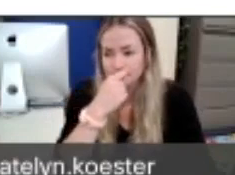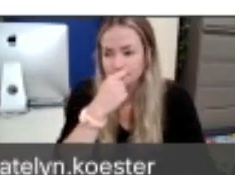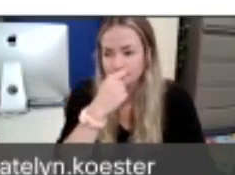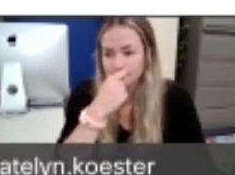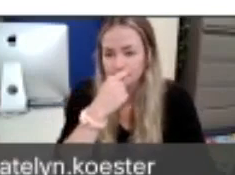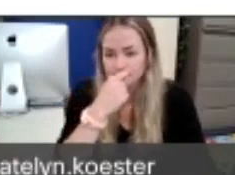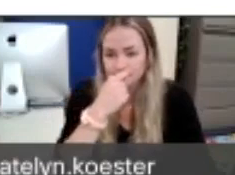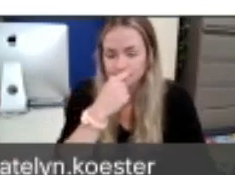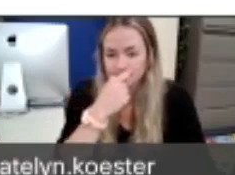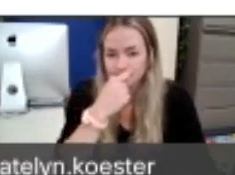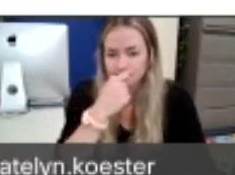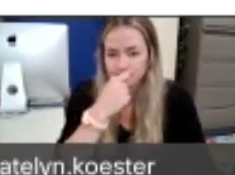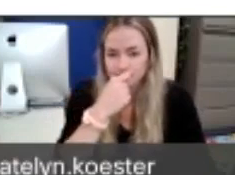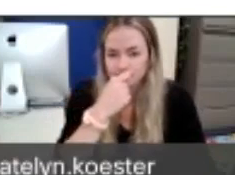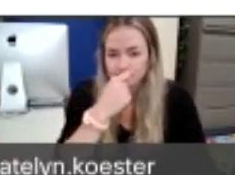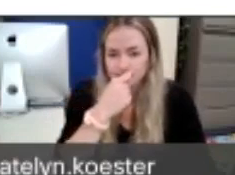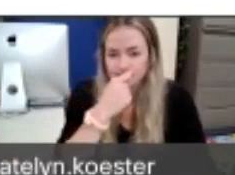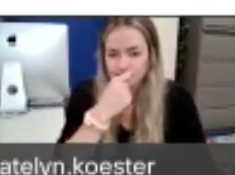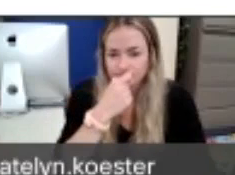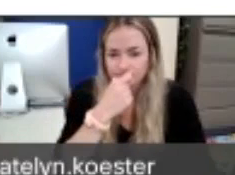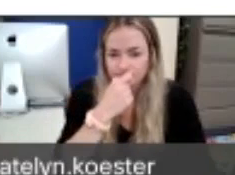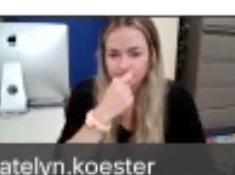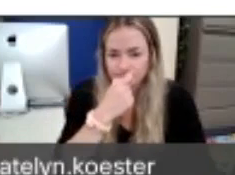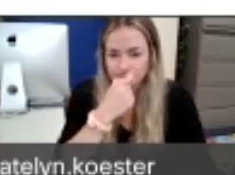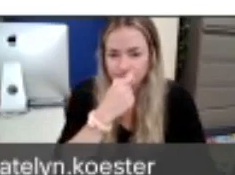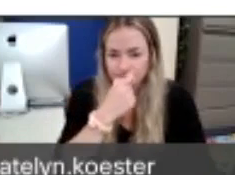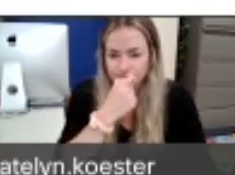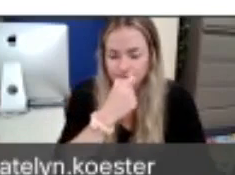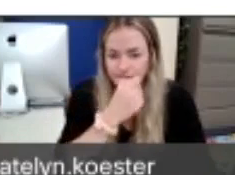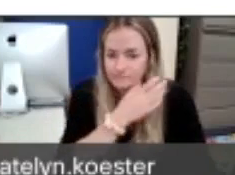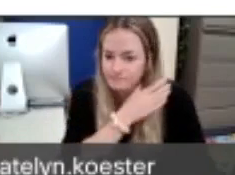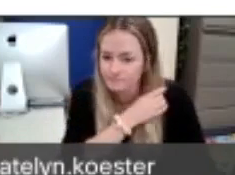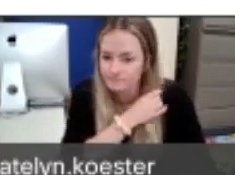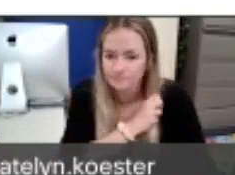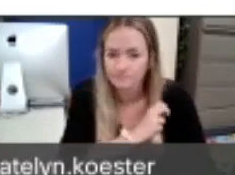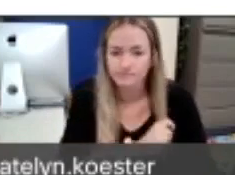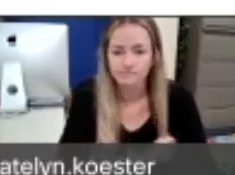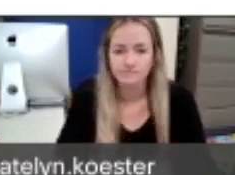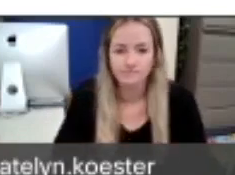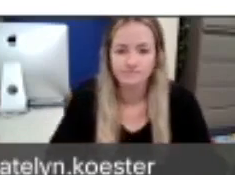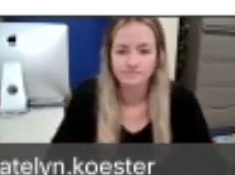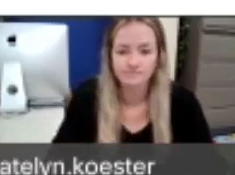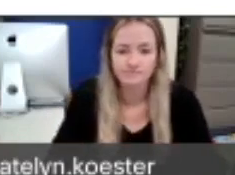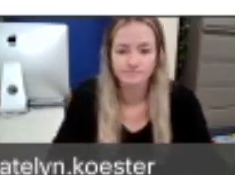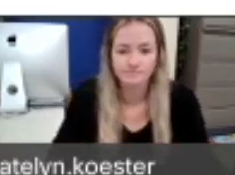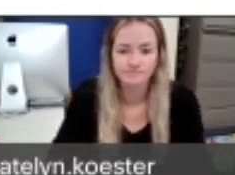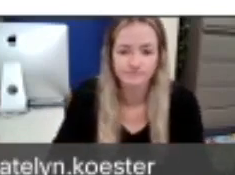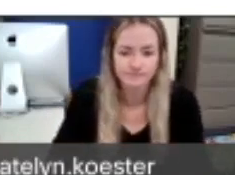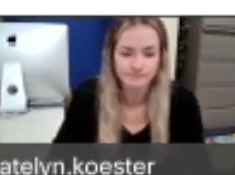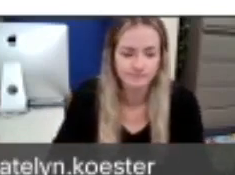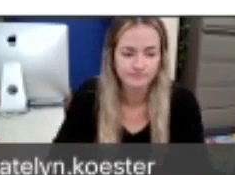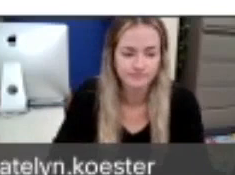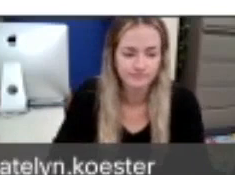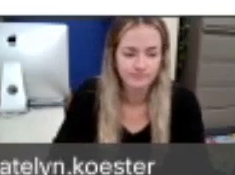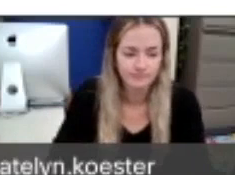and Wegmans for all of their support. And if you ever need anything, please do not hesitate to contact Senior Services. We will help